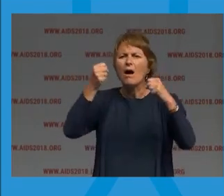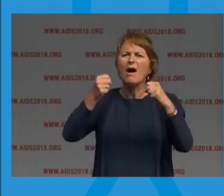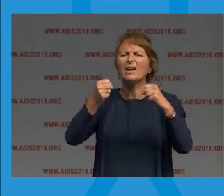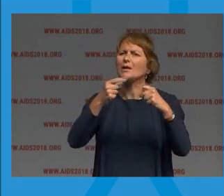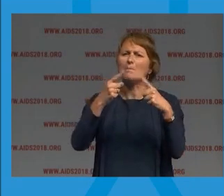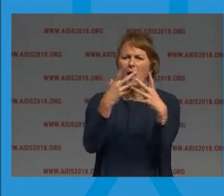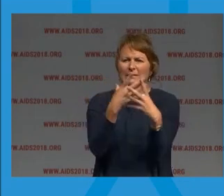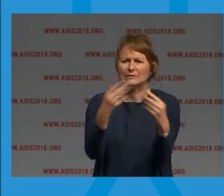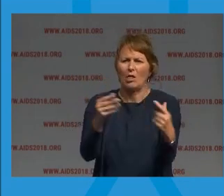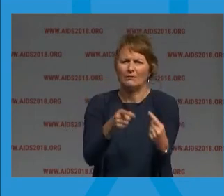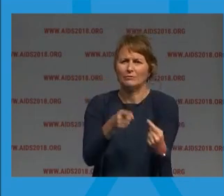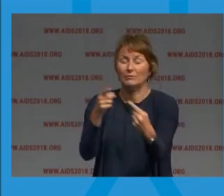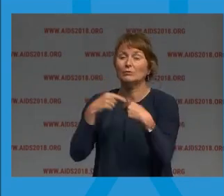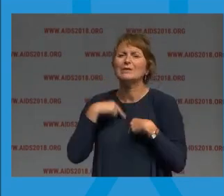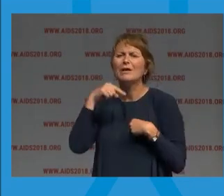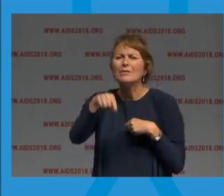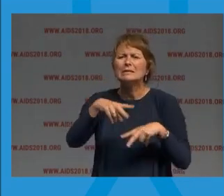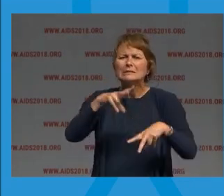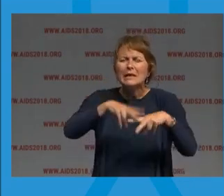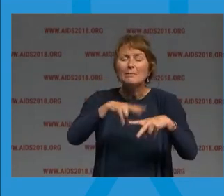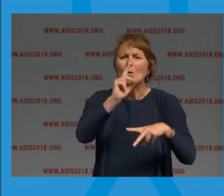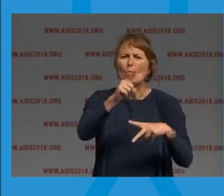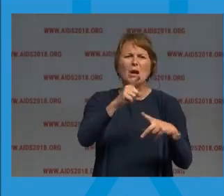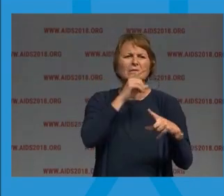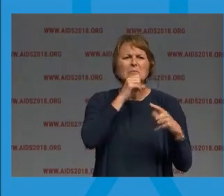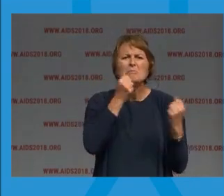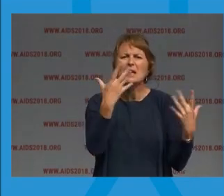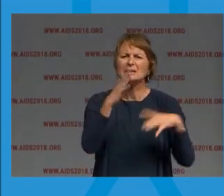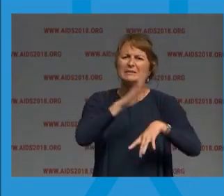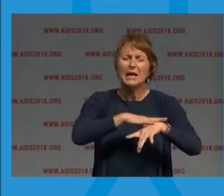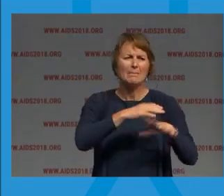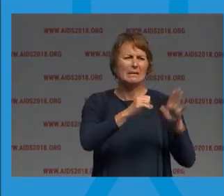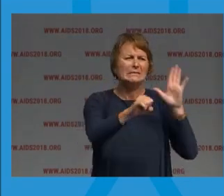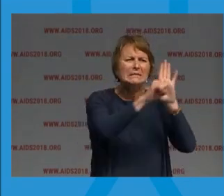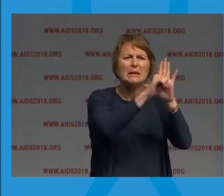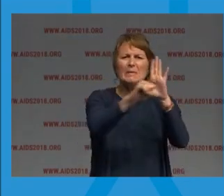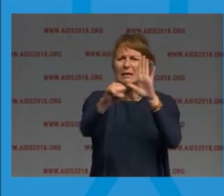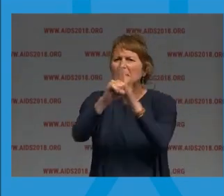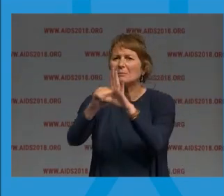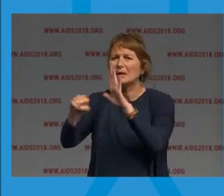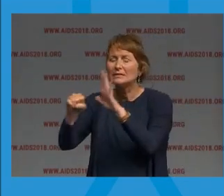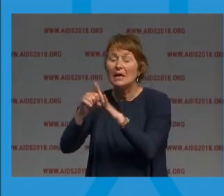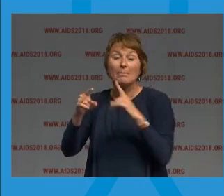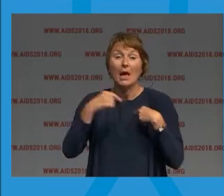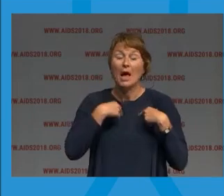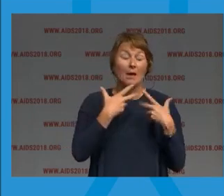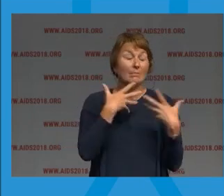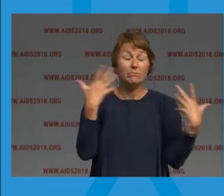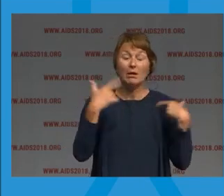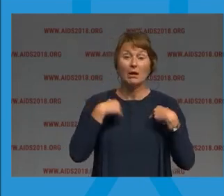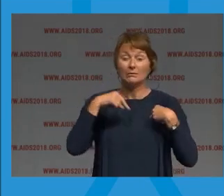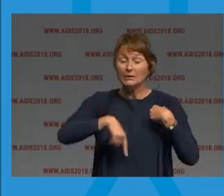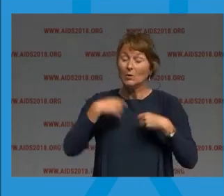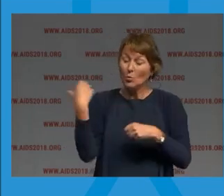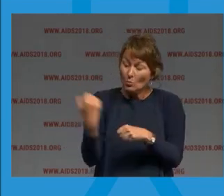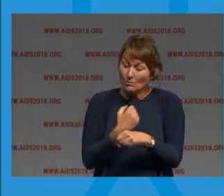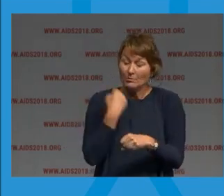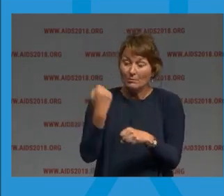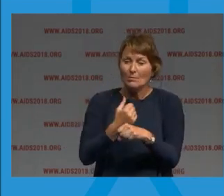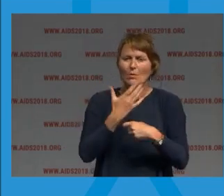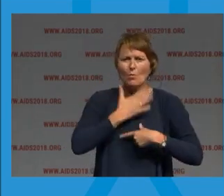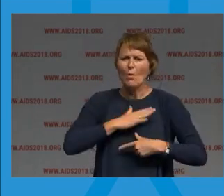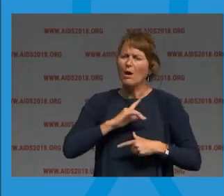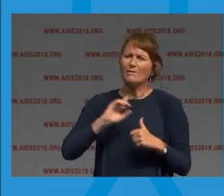stigma around the virus and calling out the prejudice that has fueled it. The heart-wrenching work to prioritise